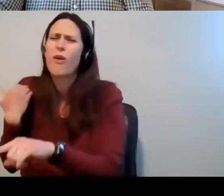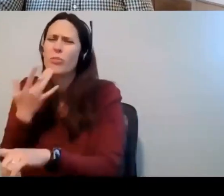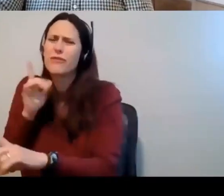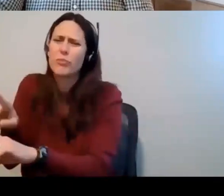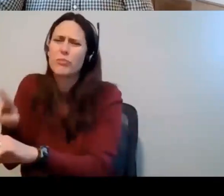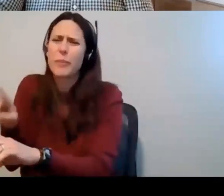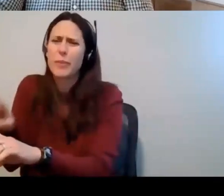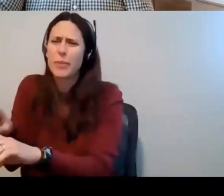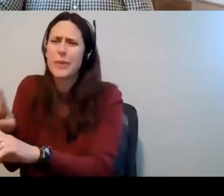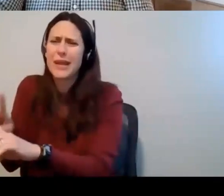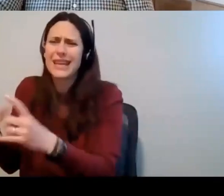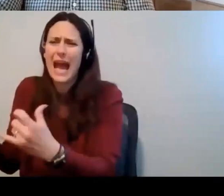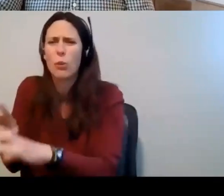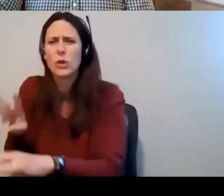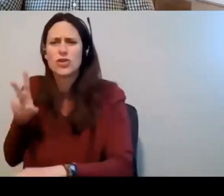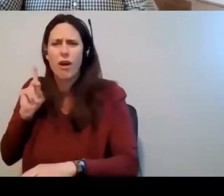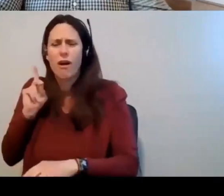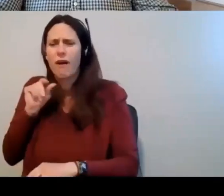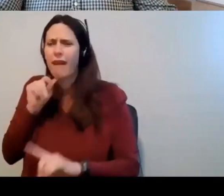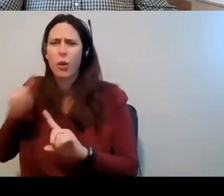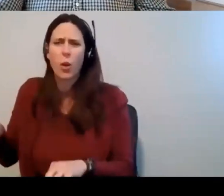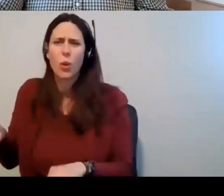have traditionally felt good for that person.